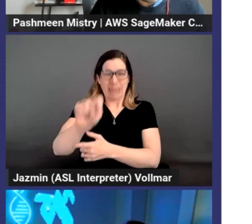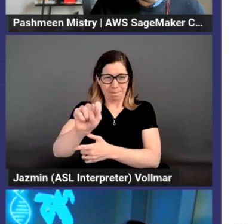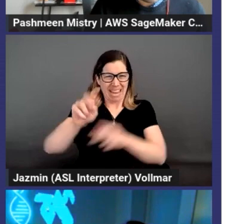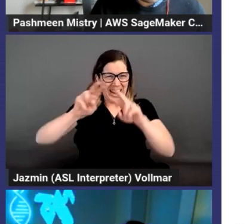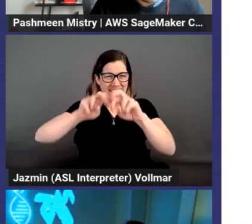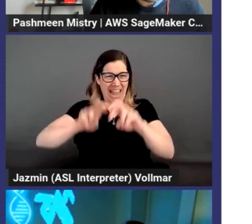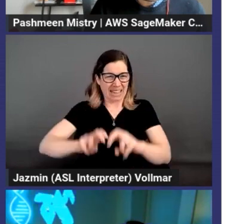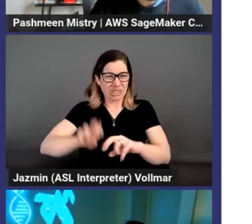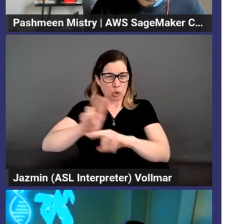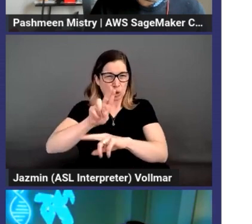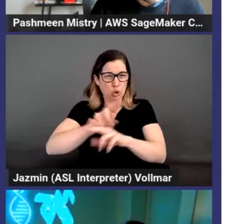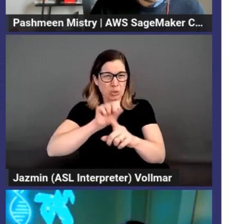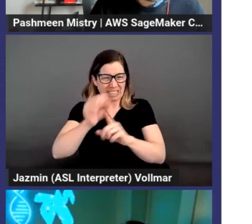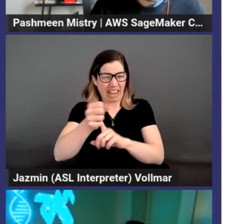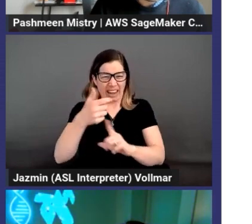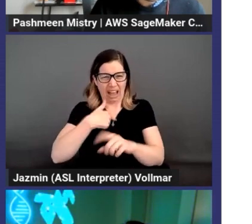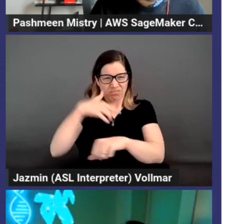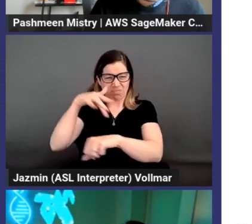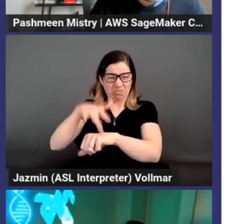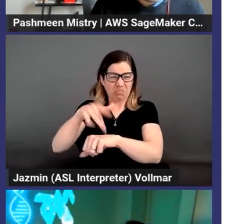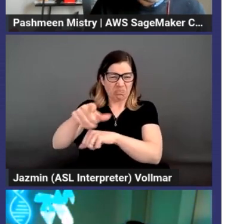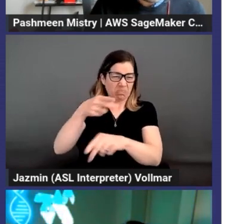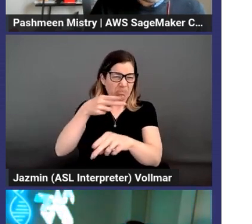I touched upon briefly, but you have